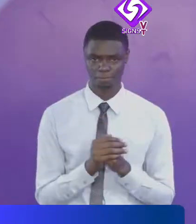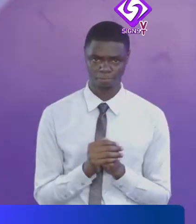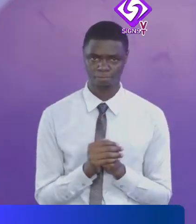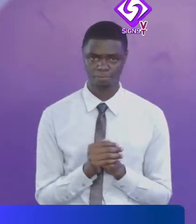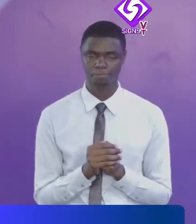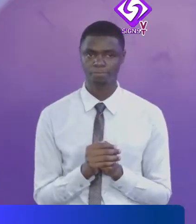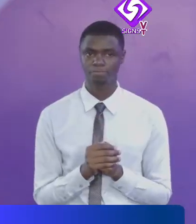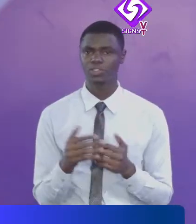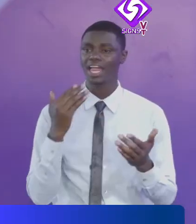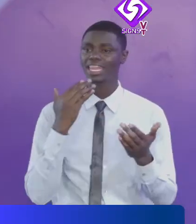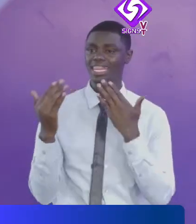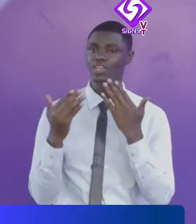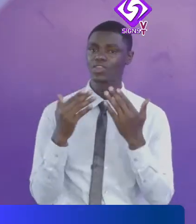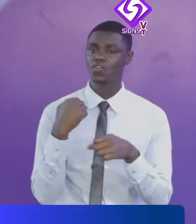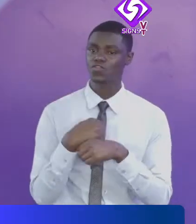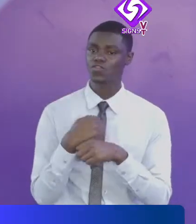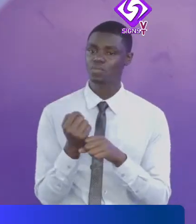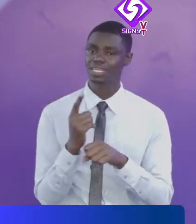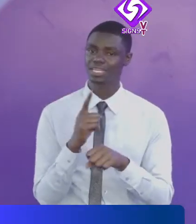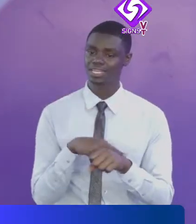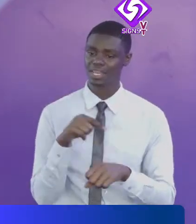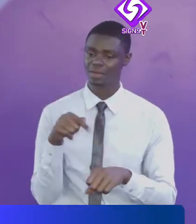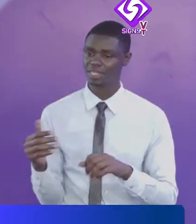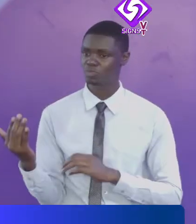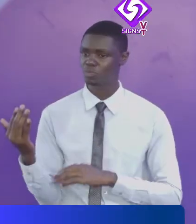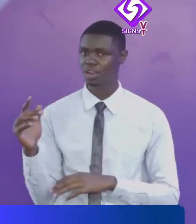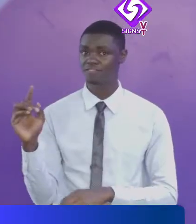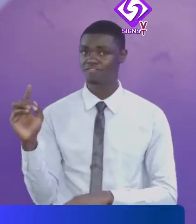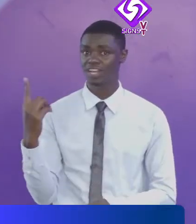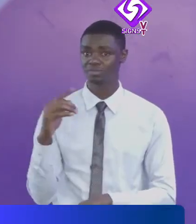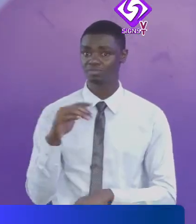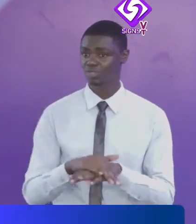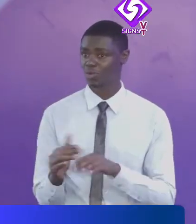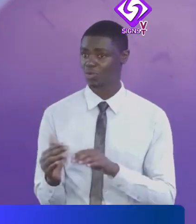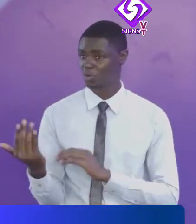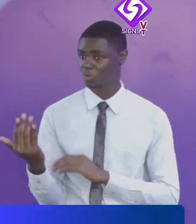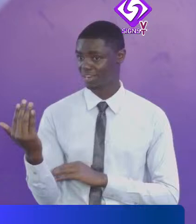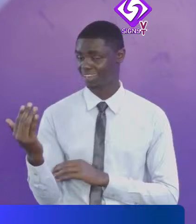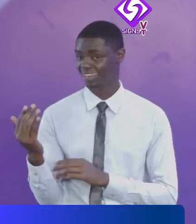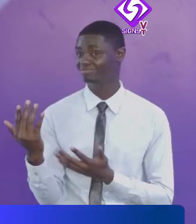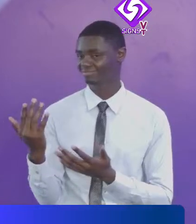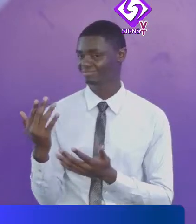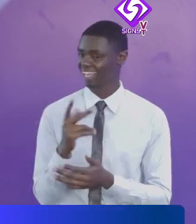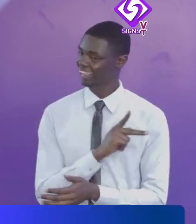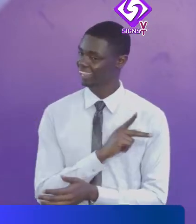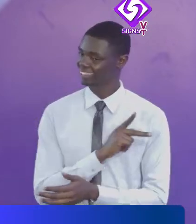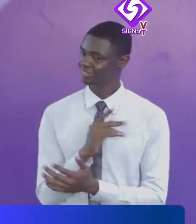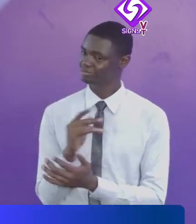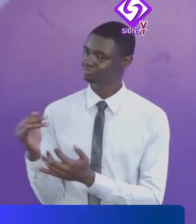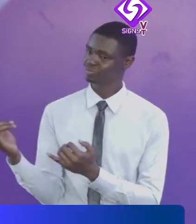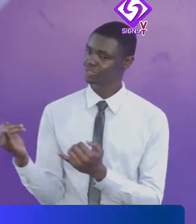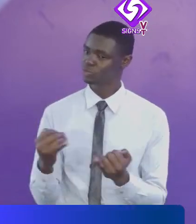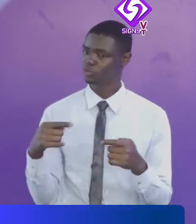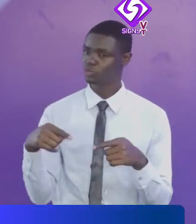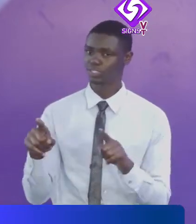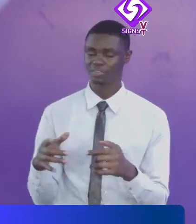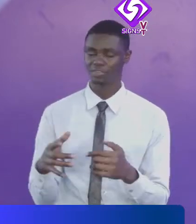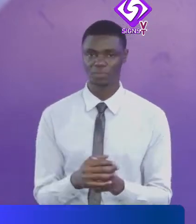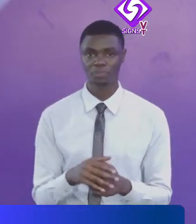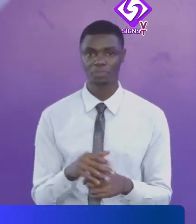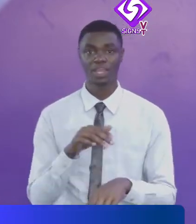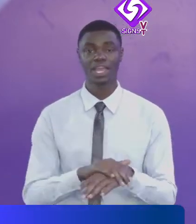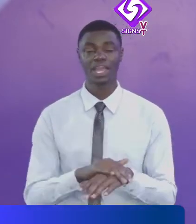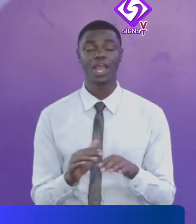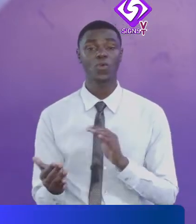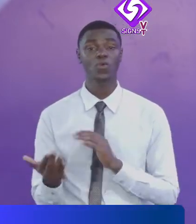Sir, thank you very much for making time this morning. First and foremost, good morning, and kindly introduce yourself to our viewers. Good morning,